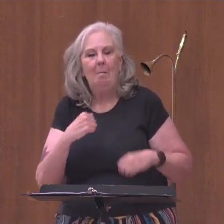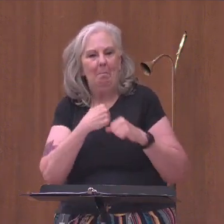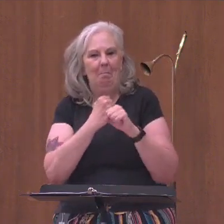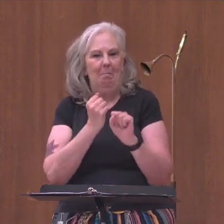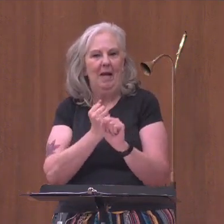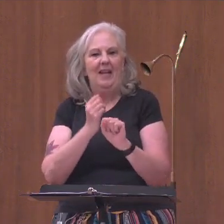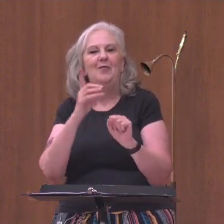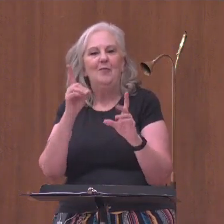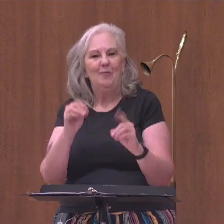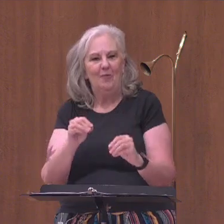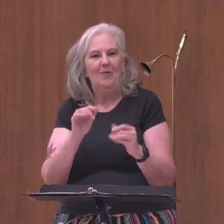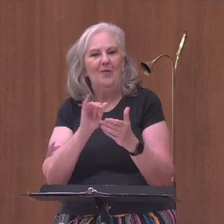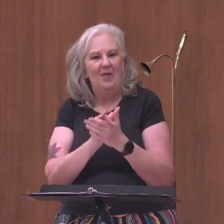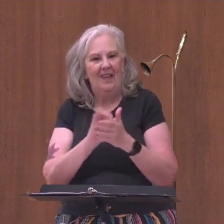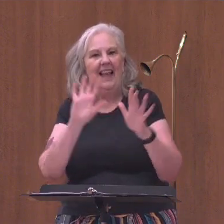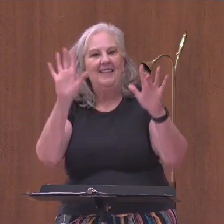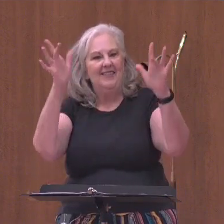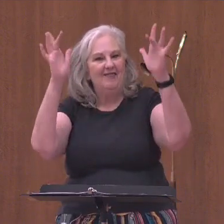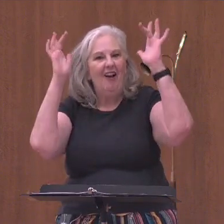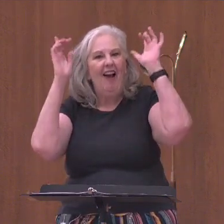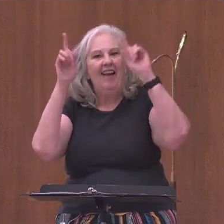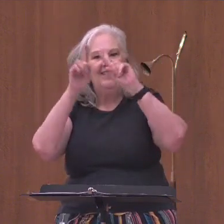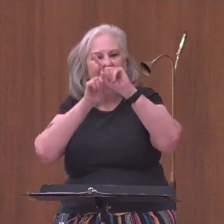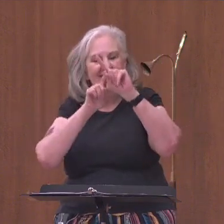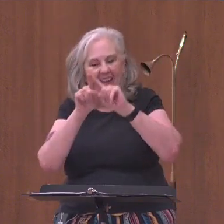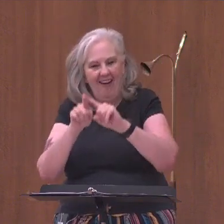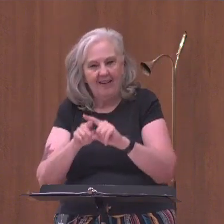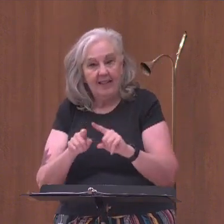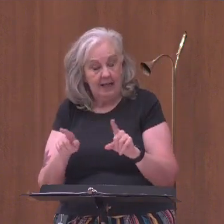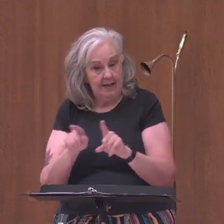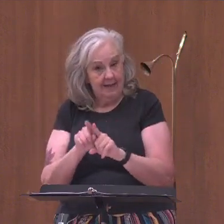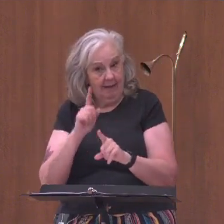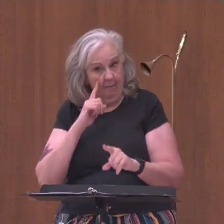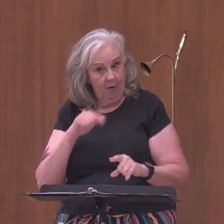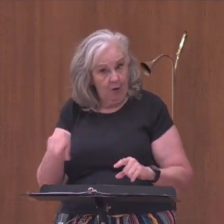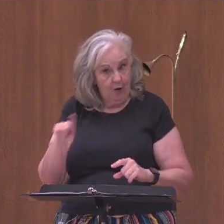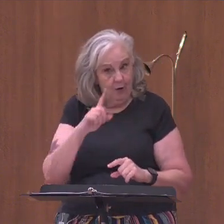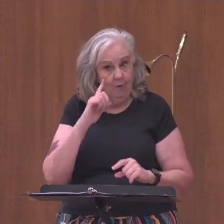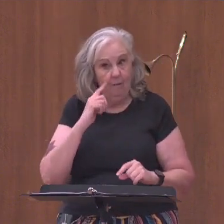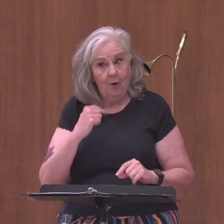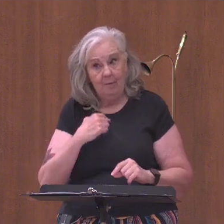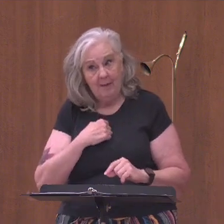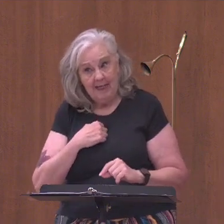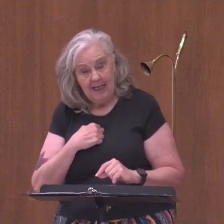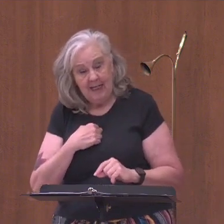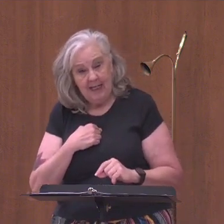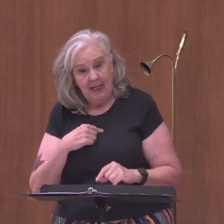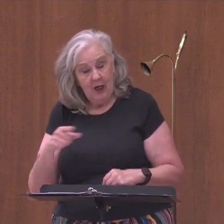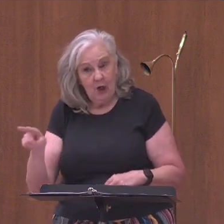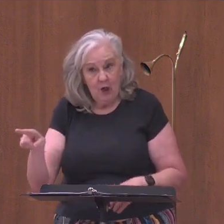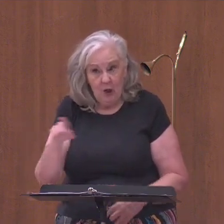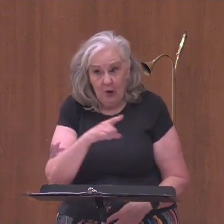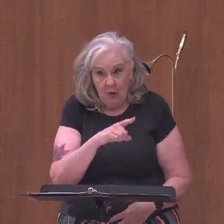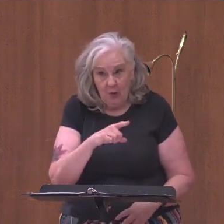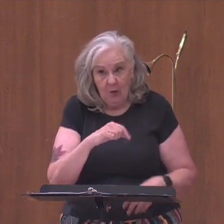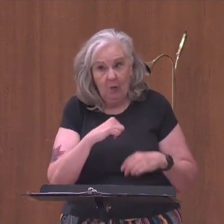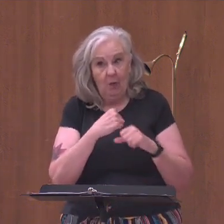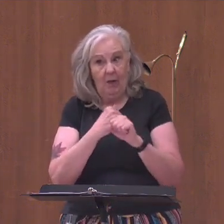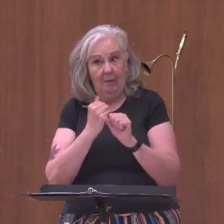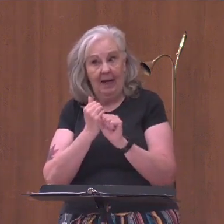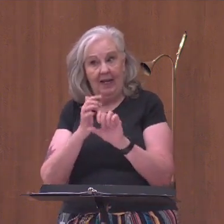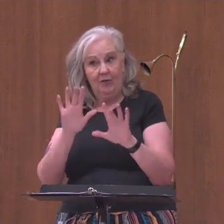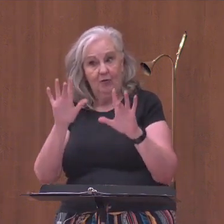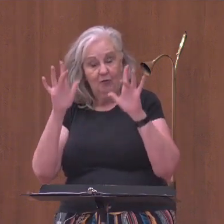do. And what if it's the same for you and me? You were made to